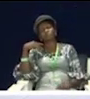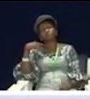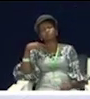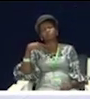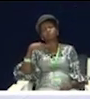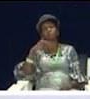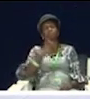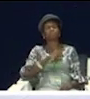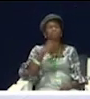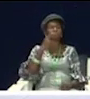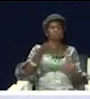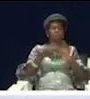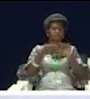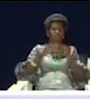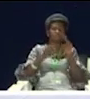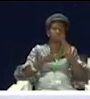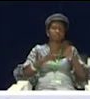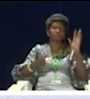I tell you a story very quickly.